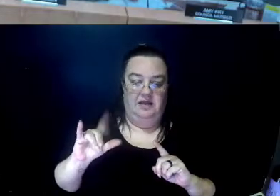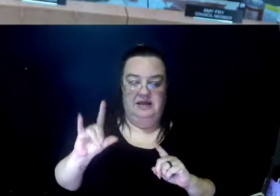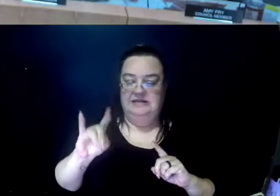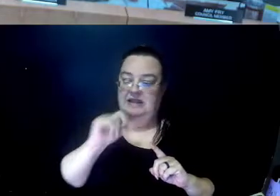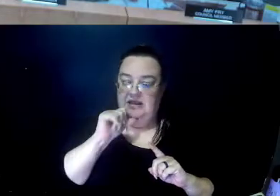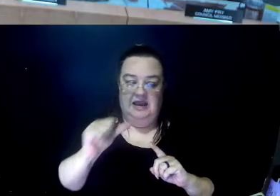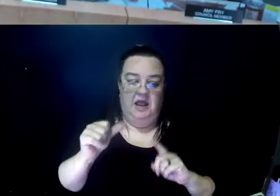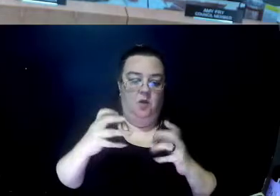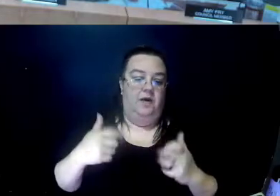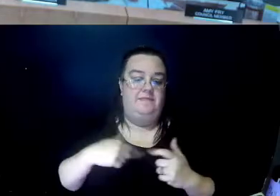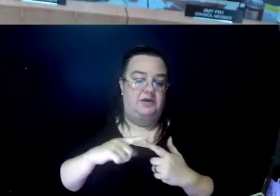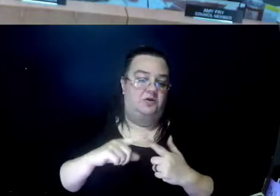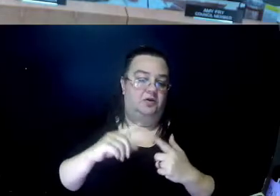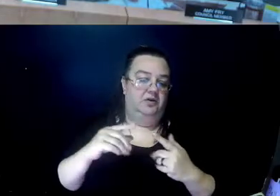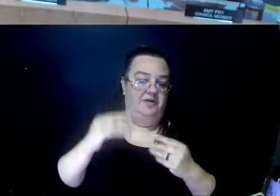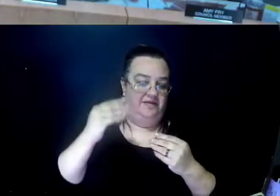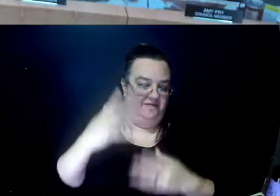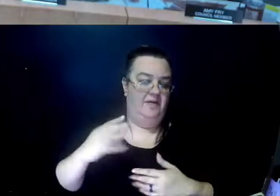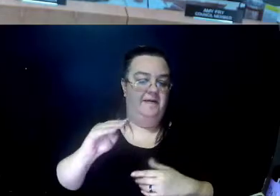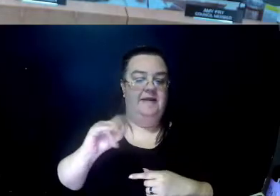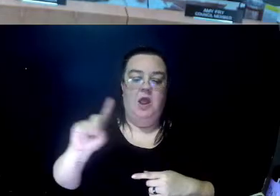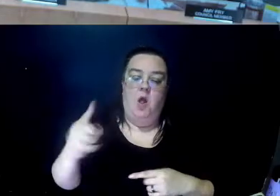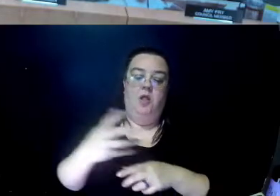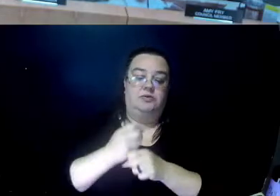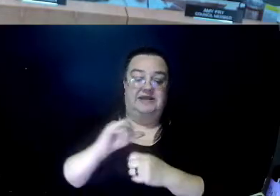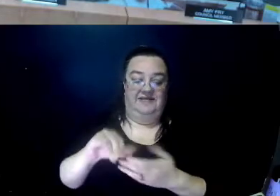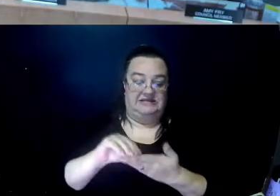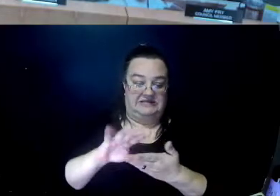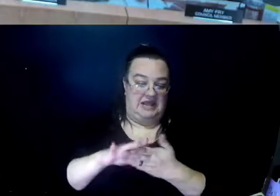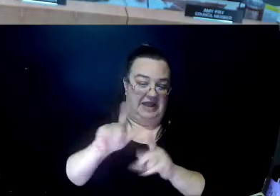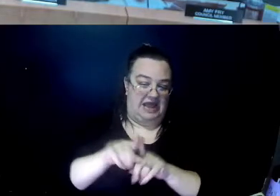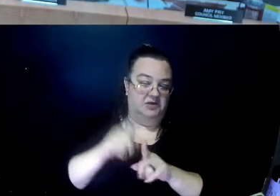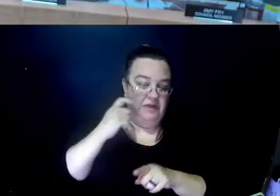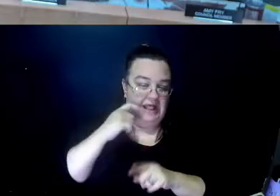only received this document as recently as yesterday. Neither him nor Mr.